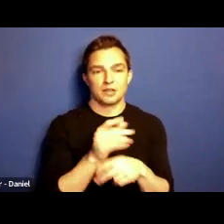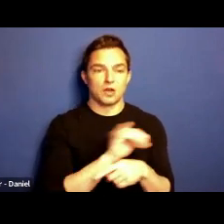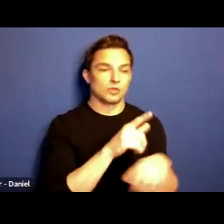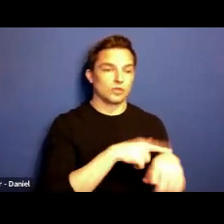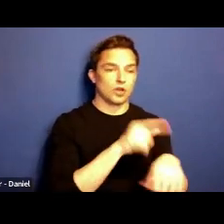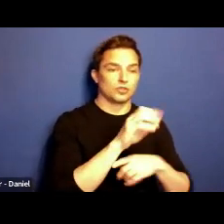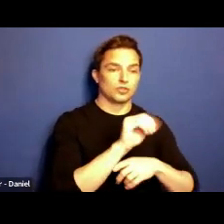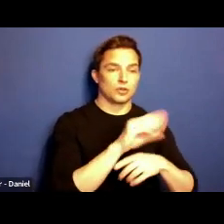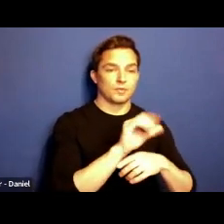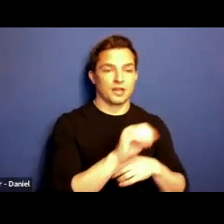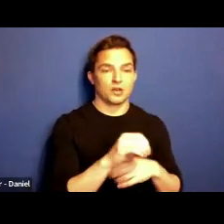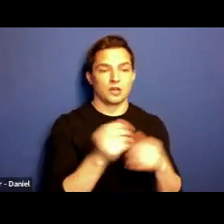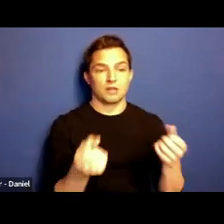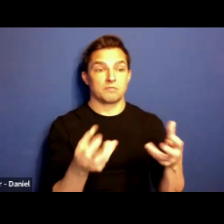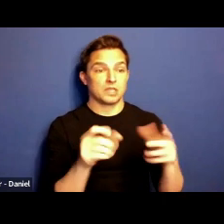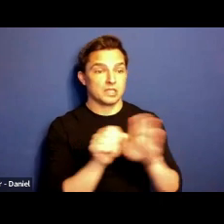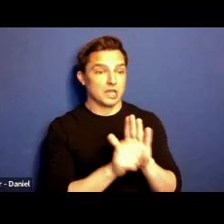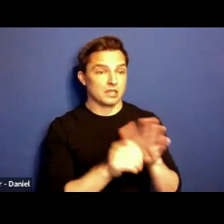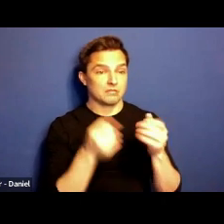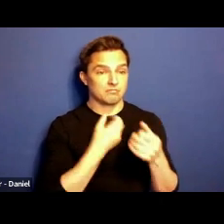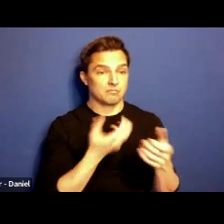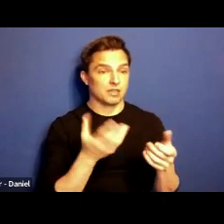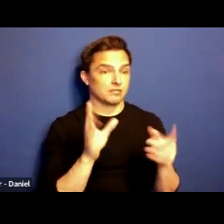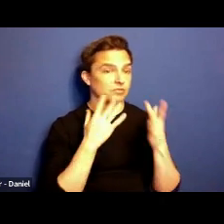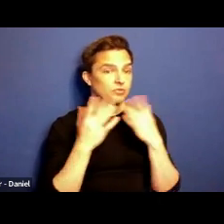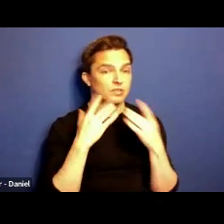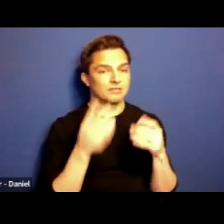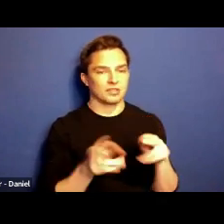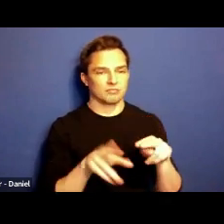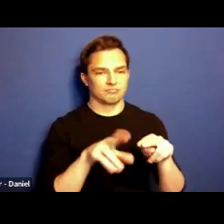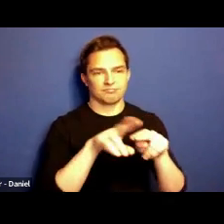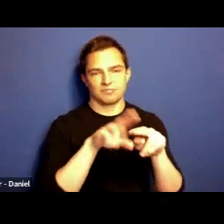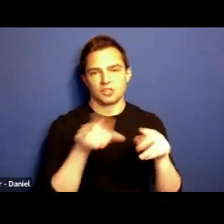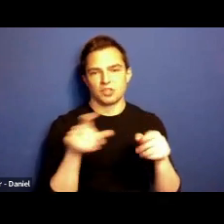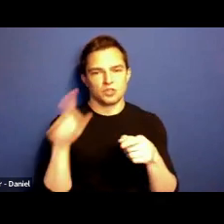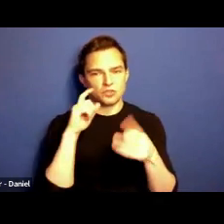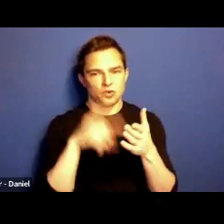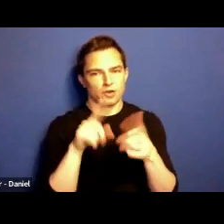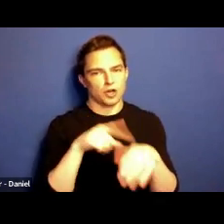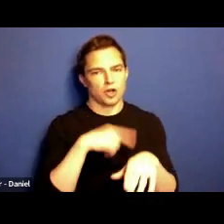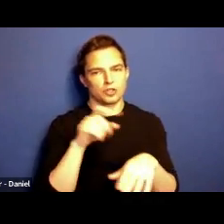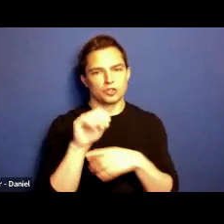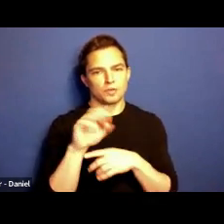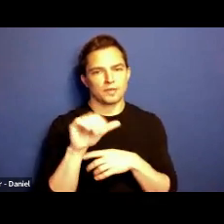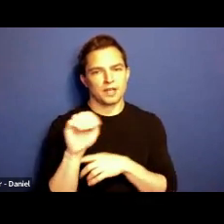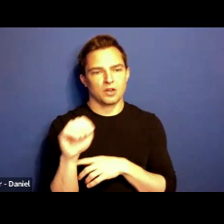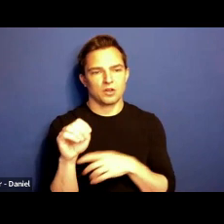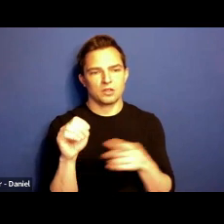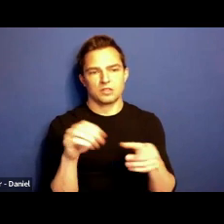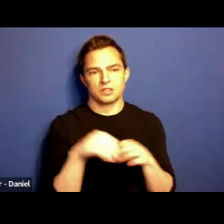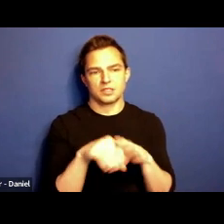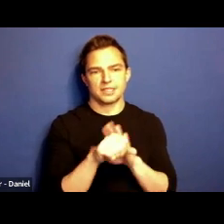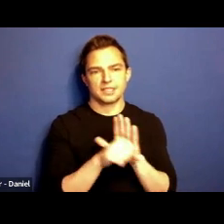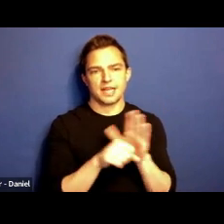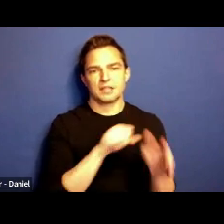care. The number of states expressing a shortage is growing. One of the things you'll see is for long-term care and forensics, the state hospital is